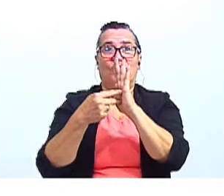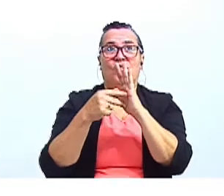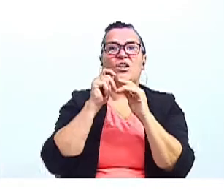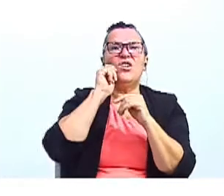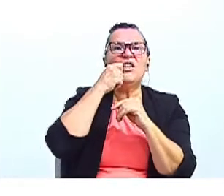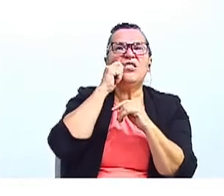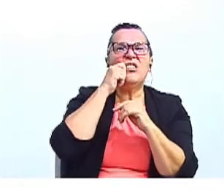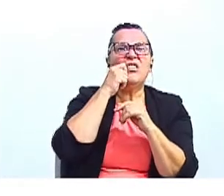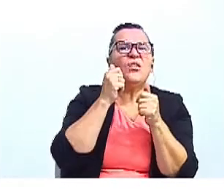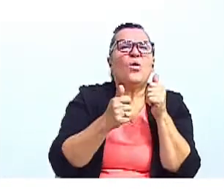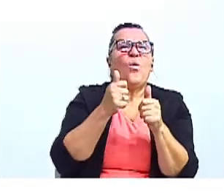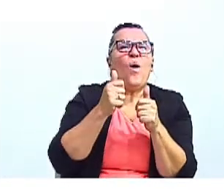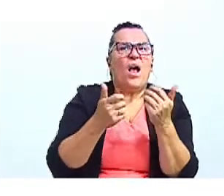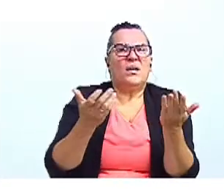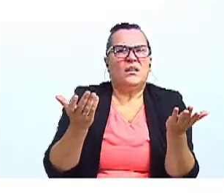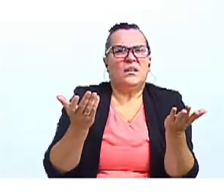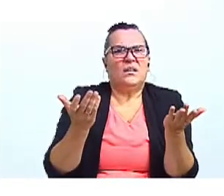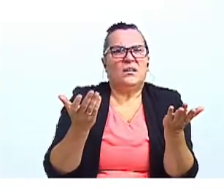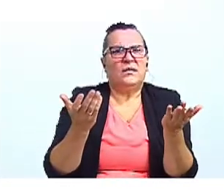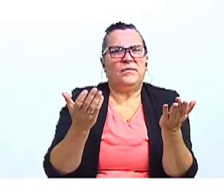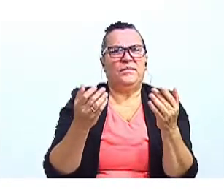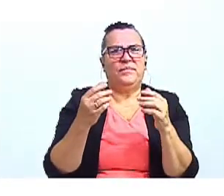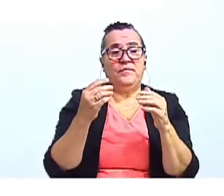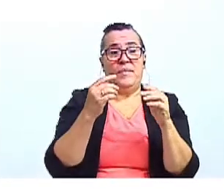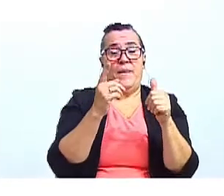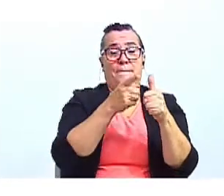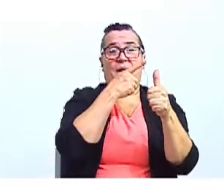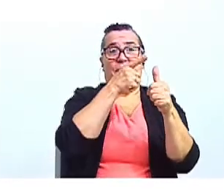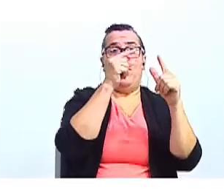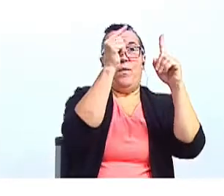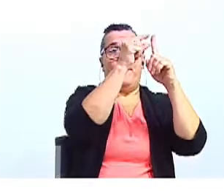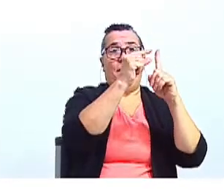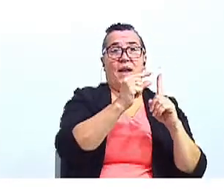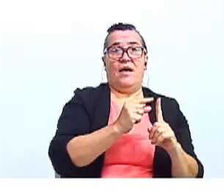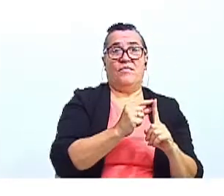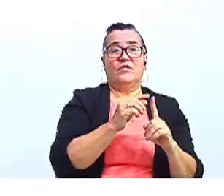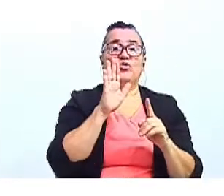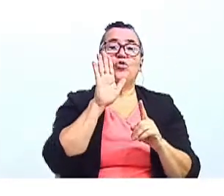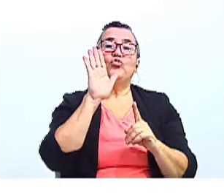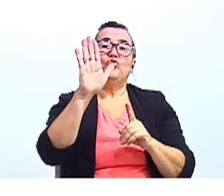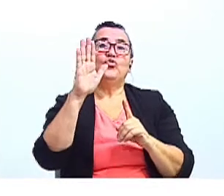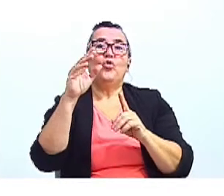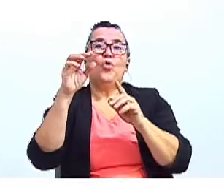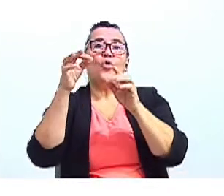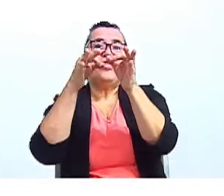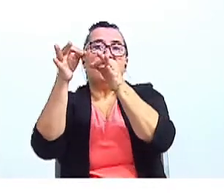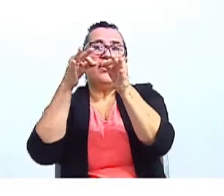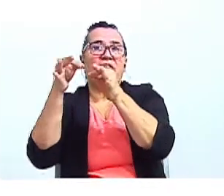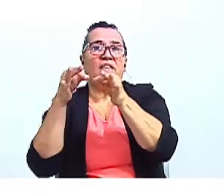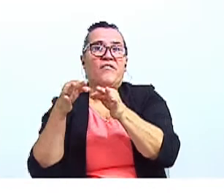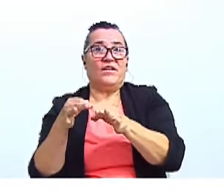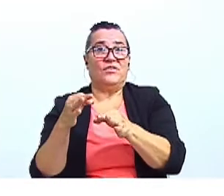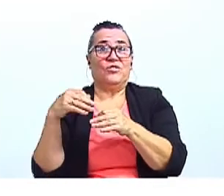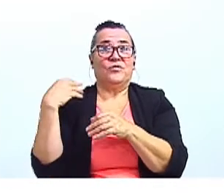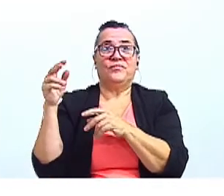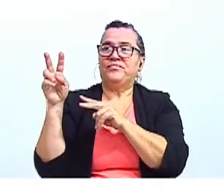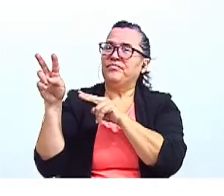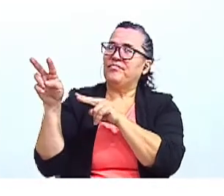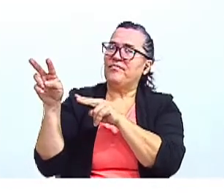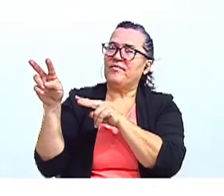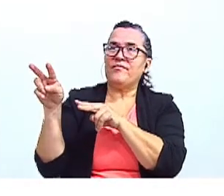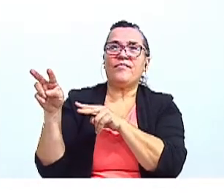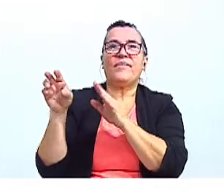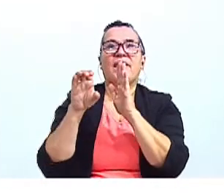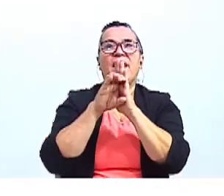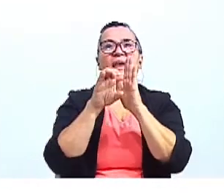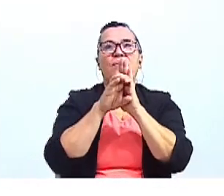going to match the previous words with their definitions. Next. Thank you.